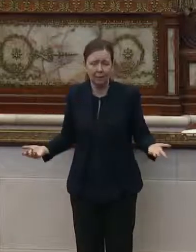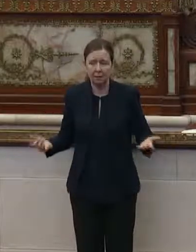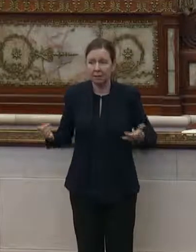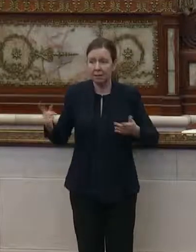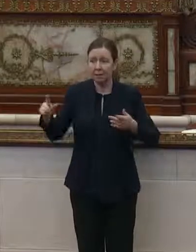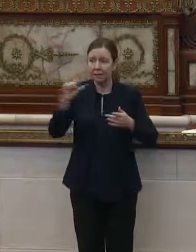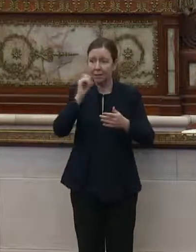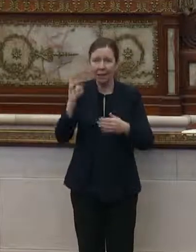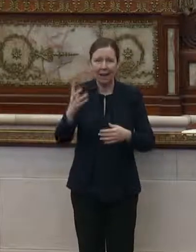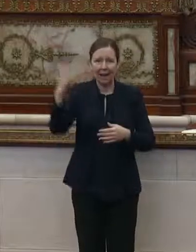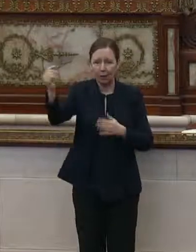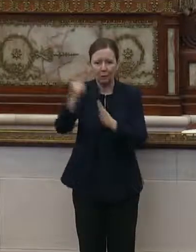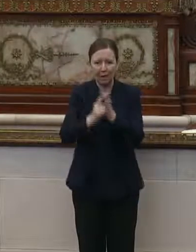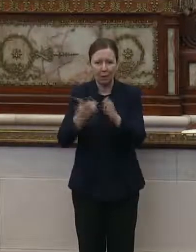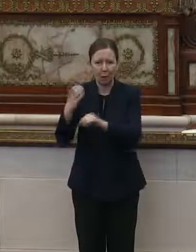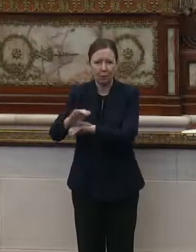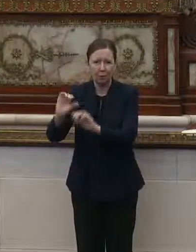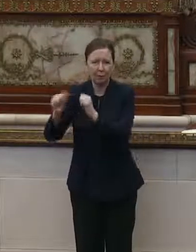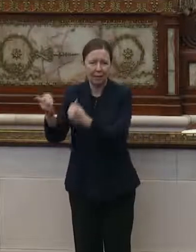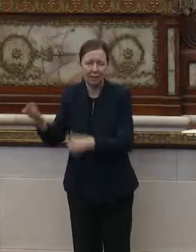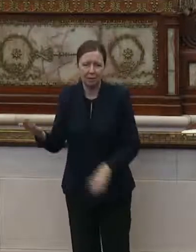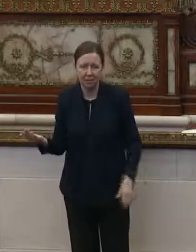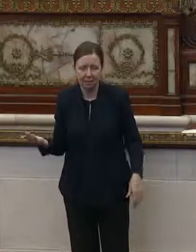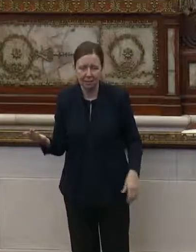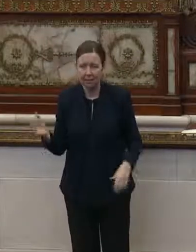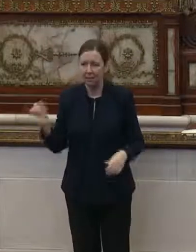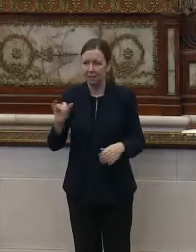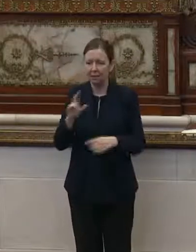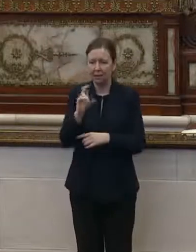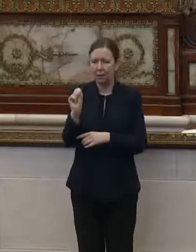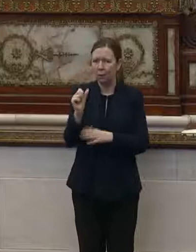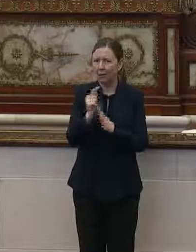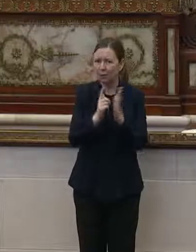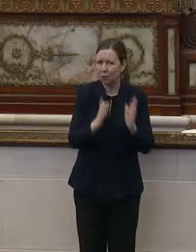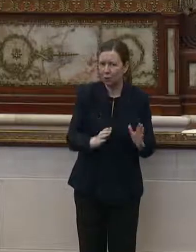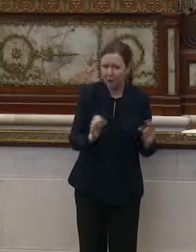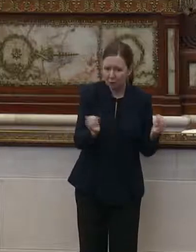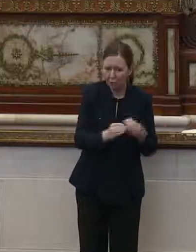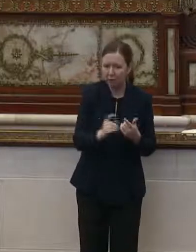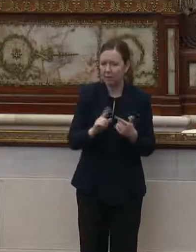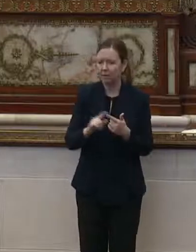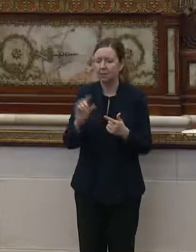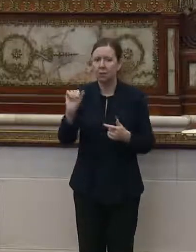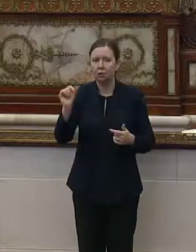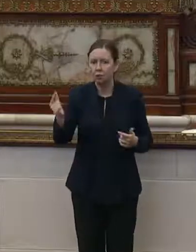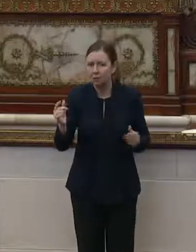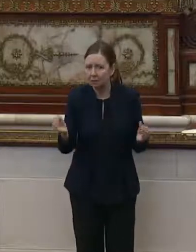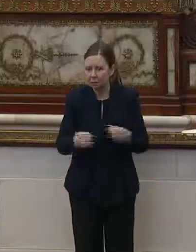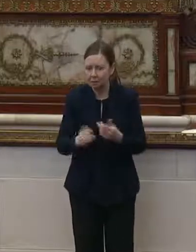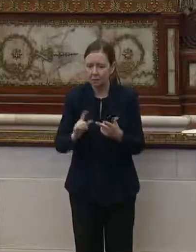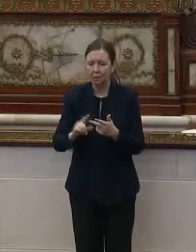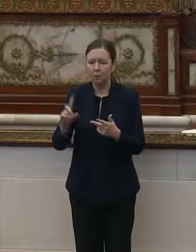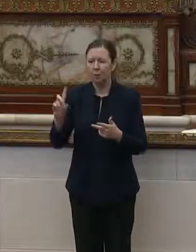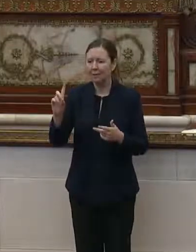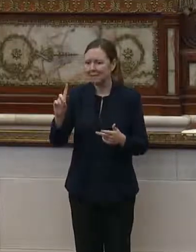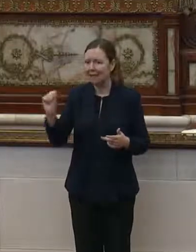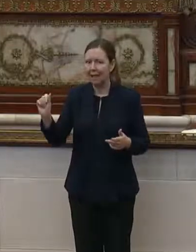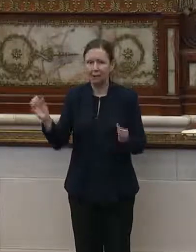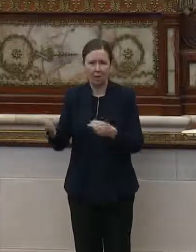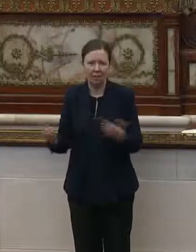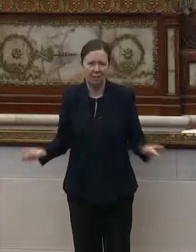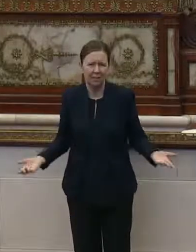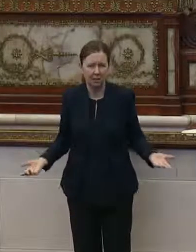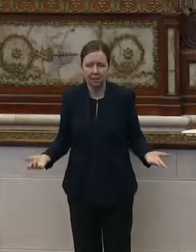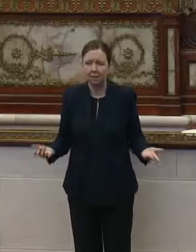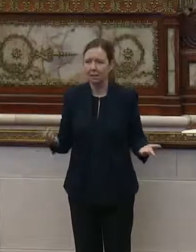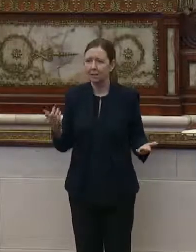an outside law enforcement agency like the U.S. Attorney's Office, the Attorney General's Office, or the District Attorney's Office. And